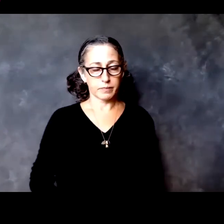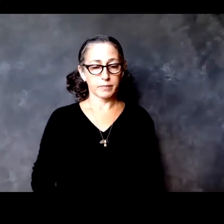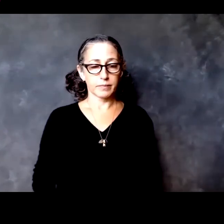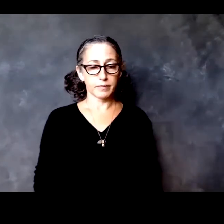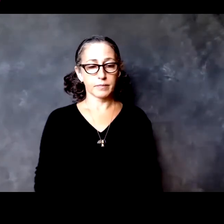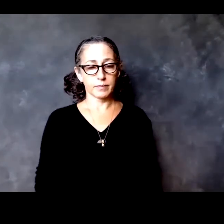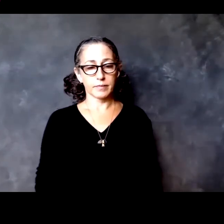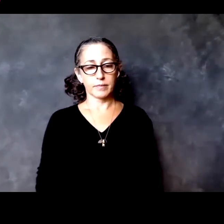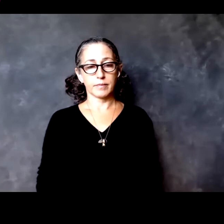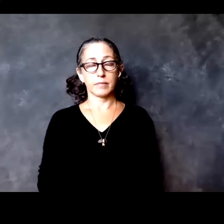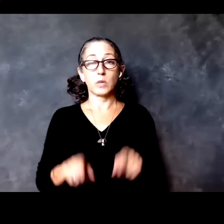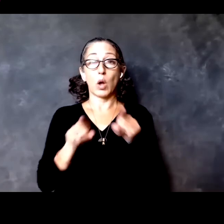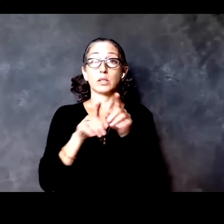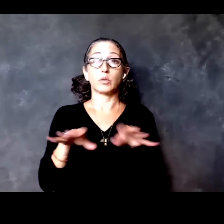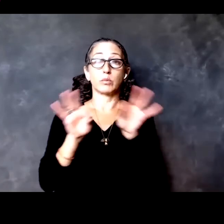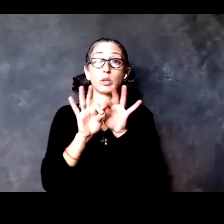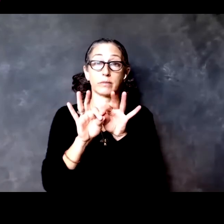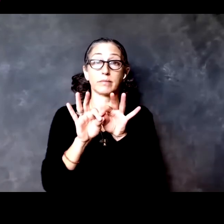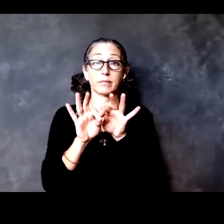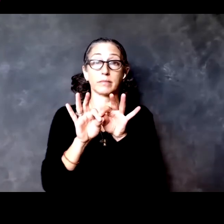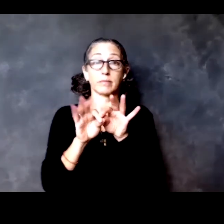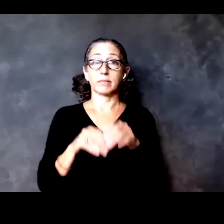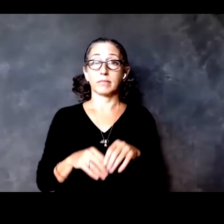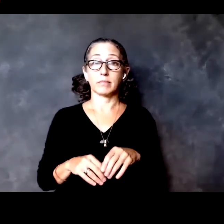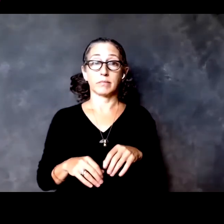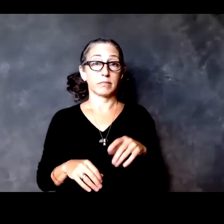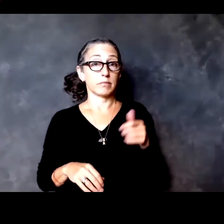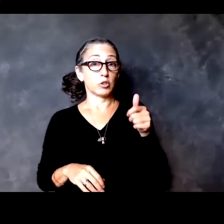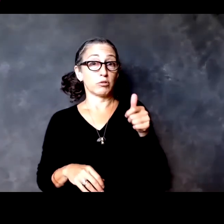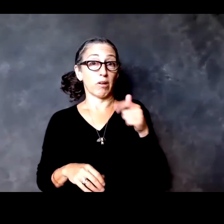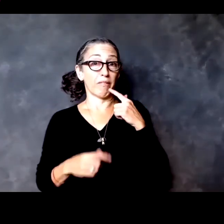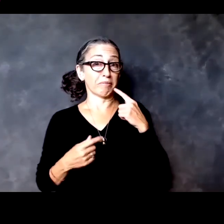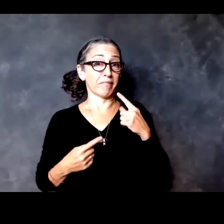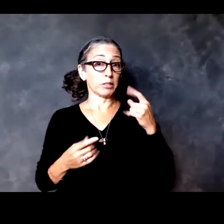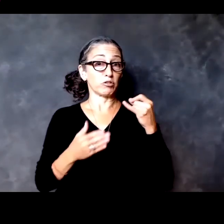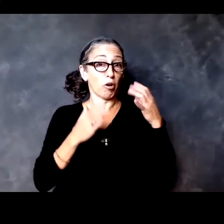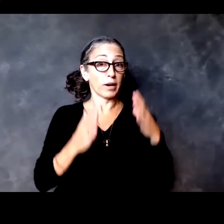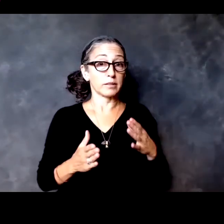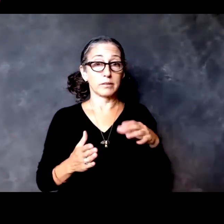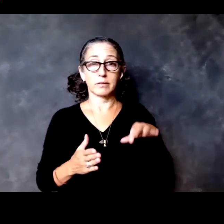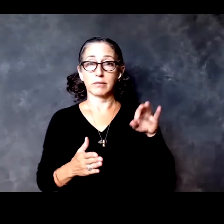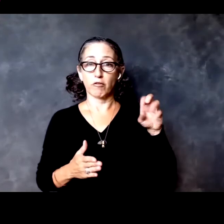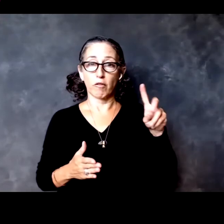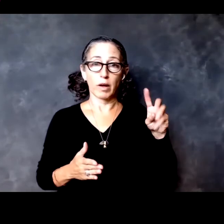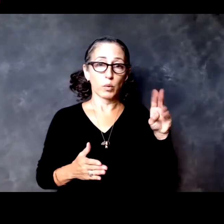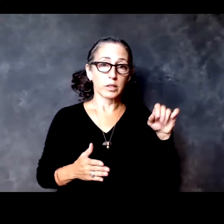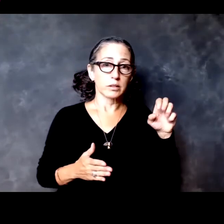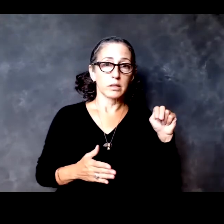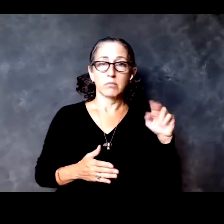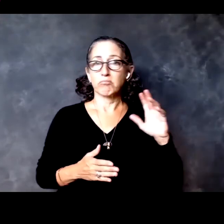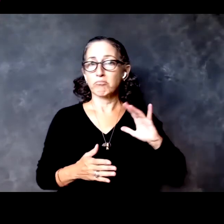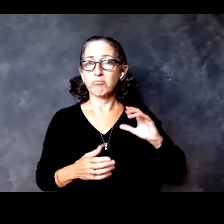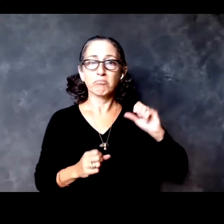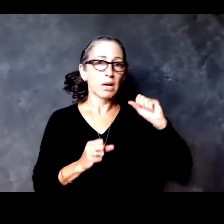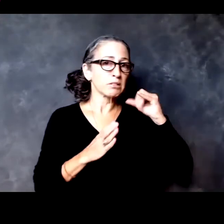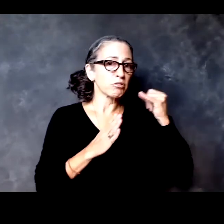recognize too that you don't have to be a Fred Wilson. You don't have to be an amazing artist to draw upon your